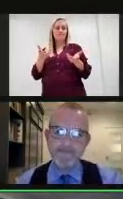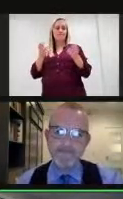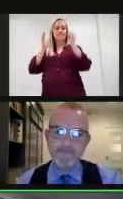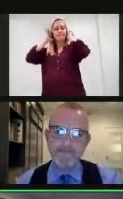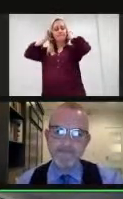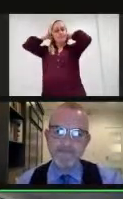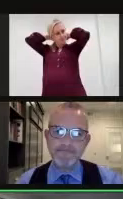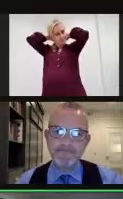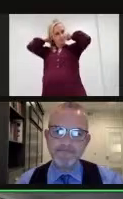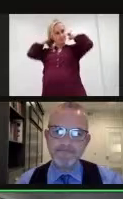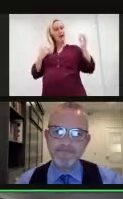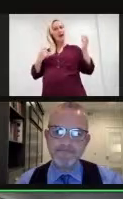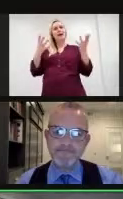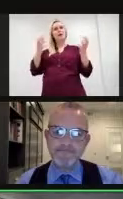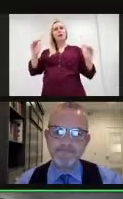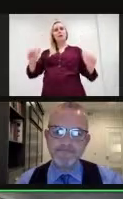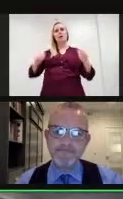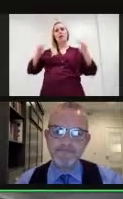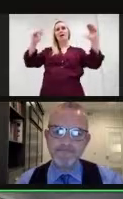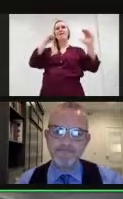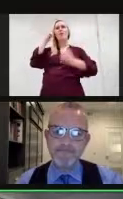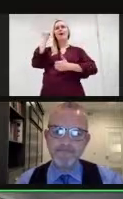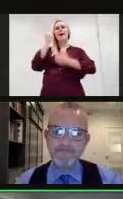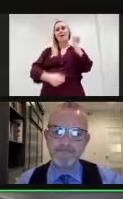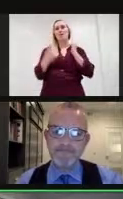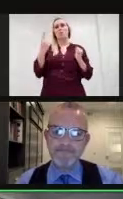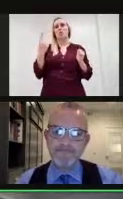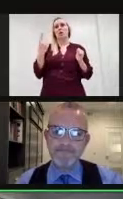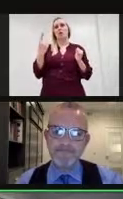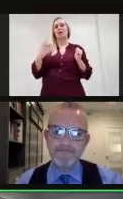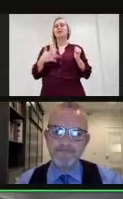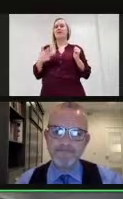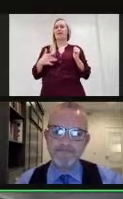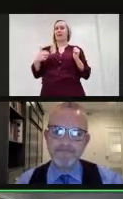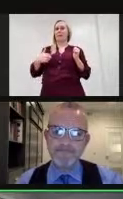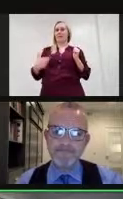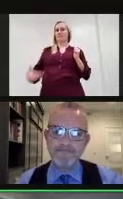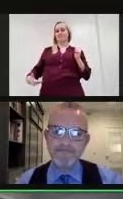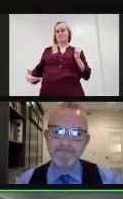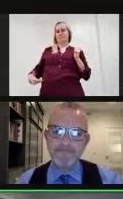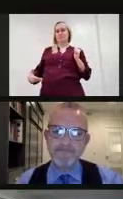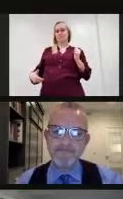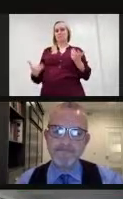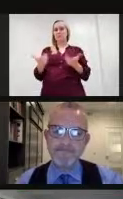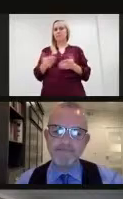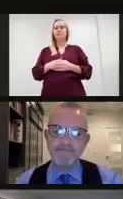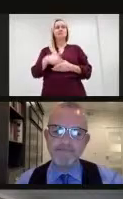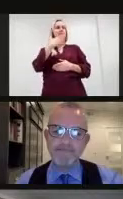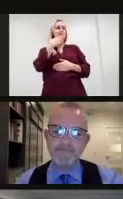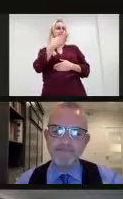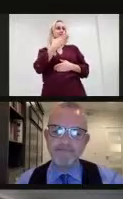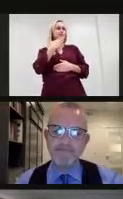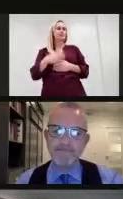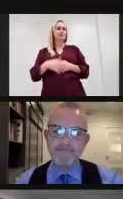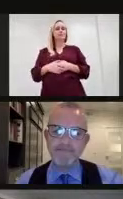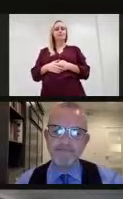wanting to raise the bar for everyone was sort of the sense I had. Thank you. That